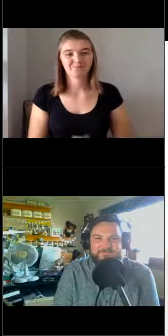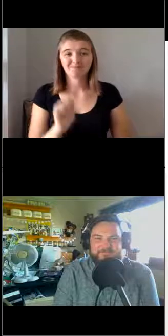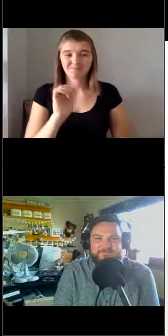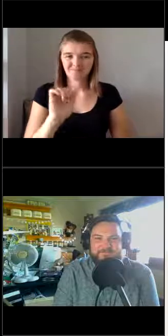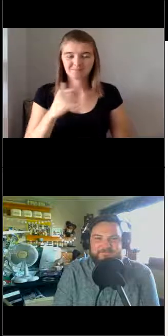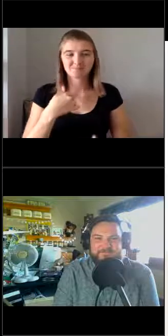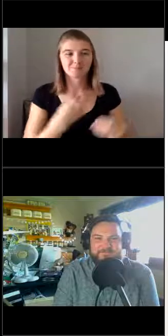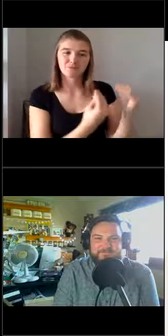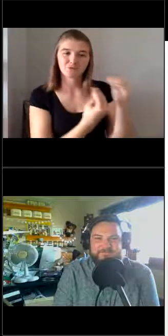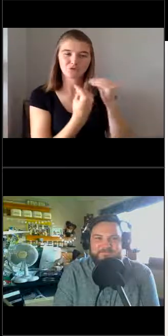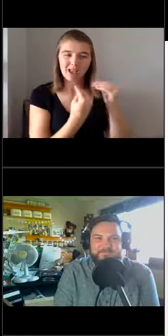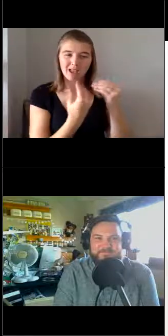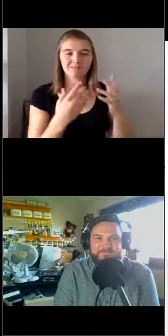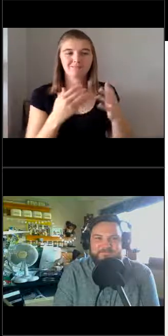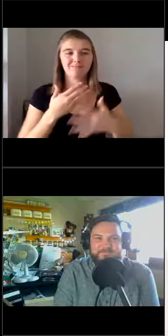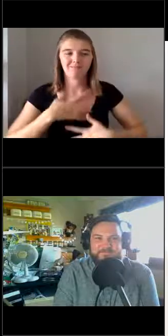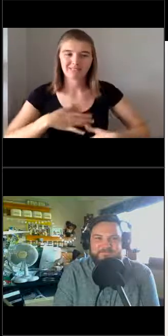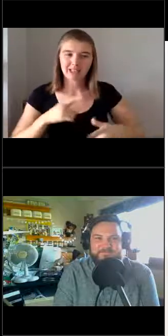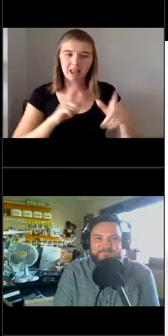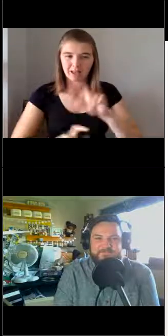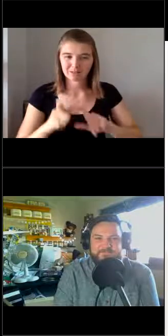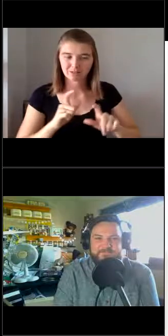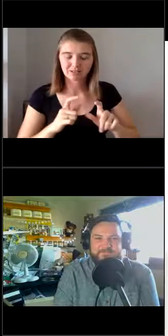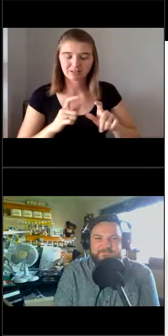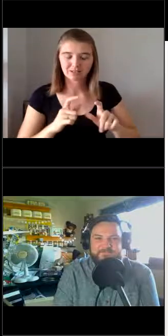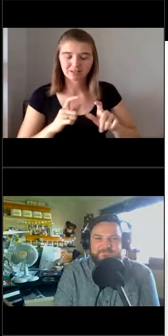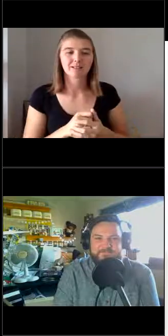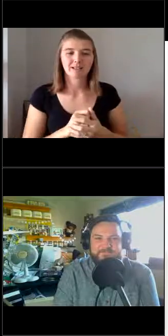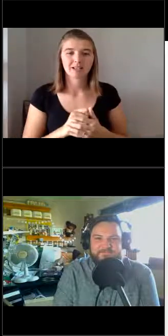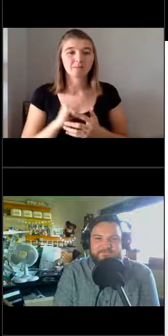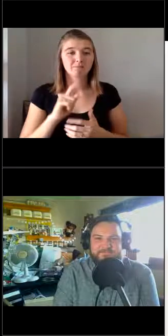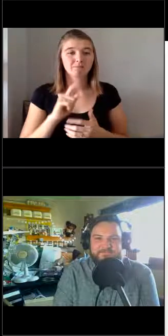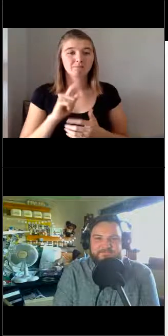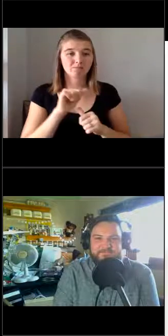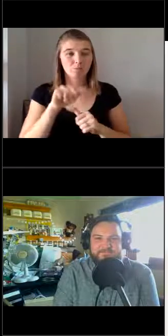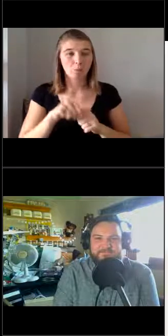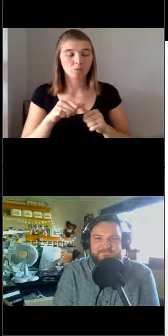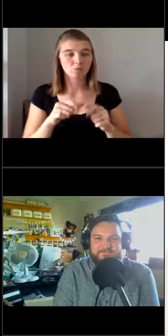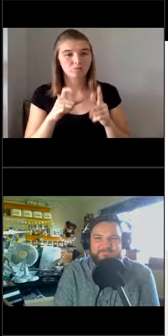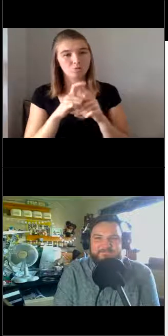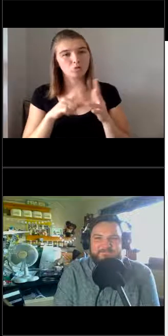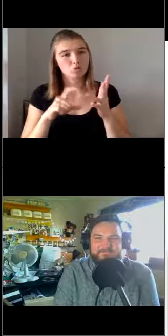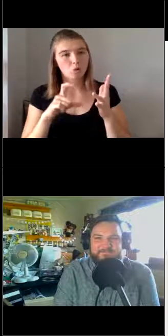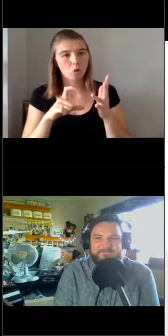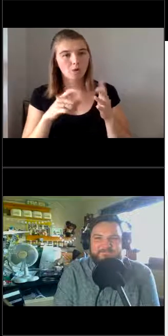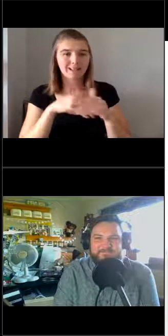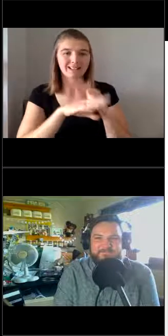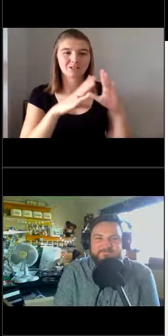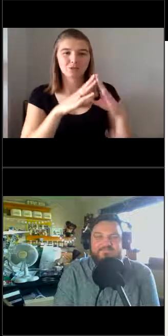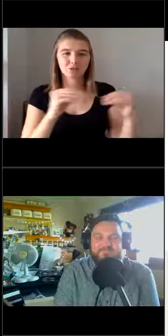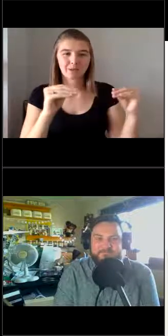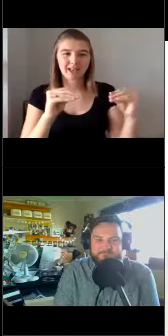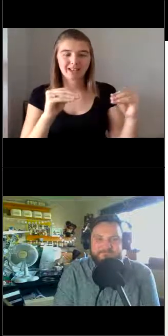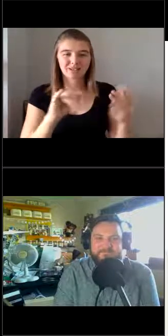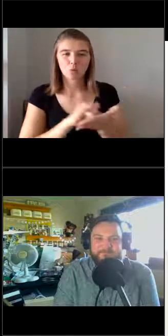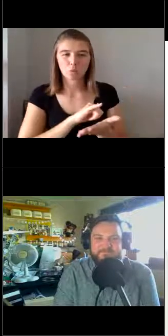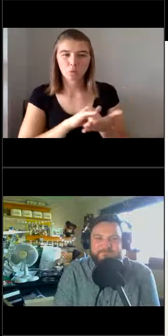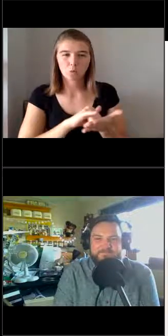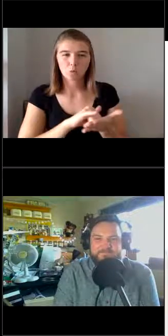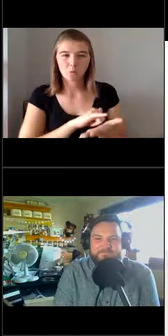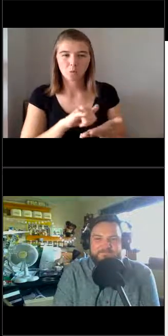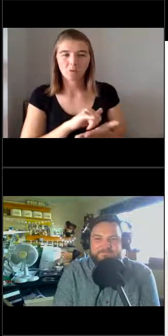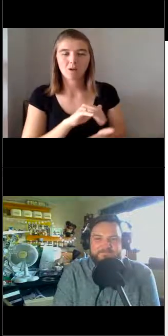chemist, and so I did my first postdoc in Japan and at Tohoku University in Sendai. So that was